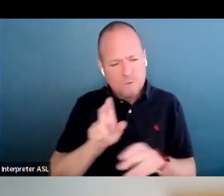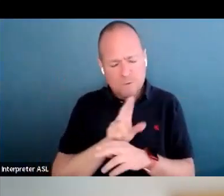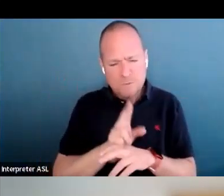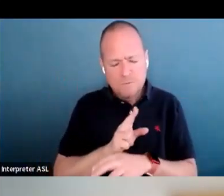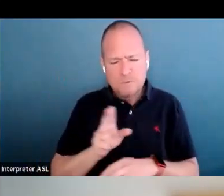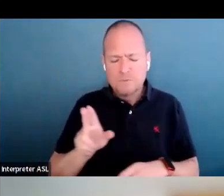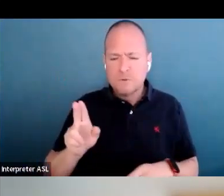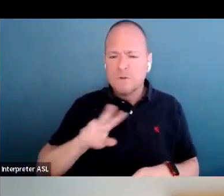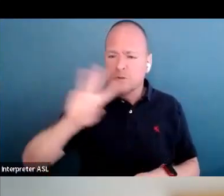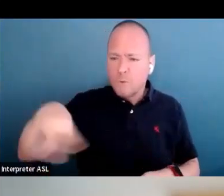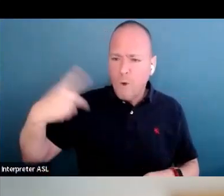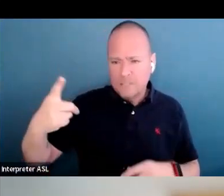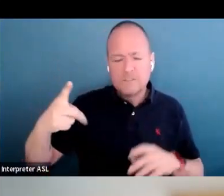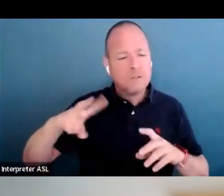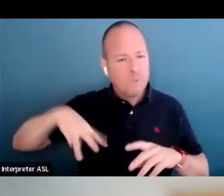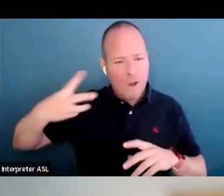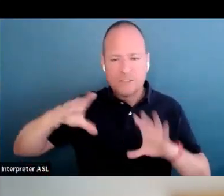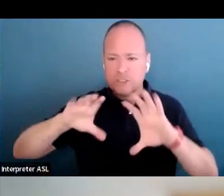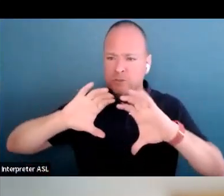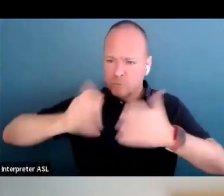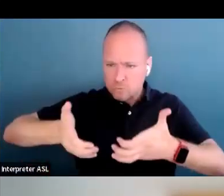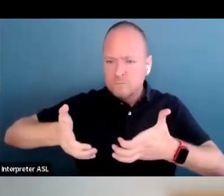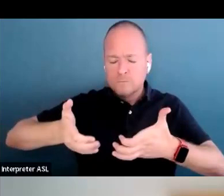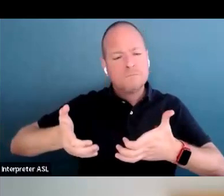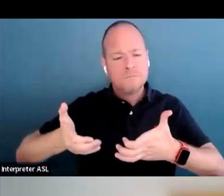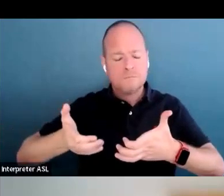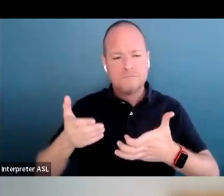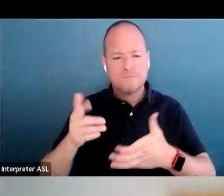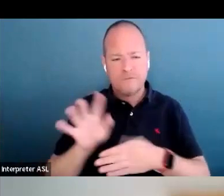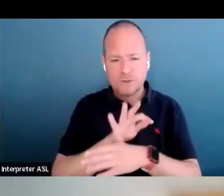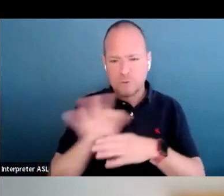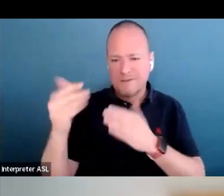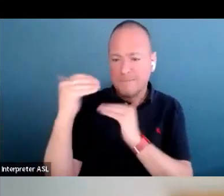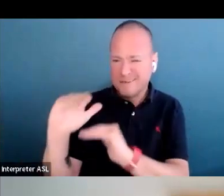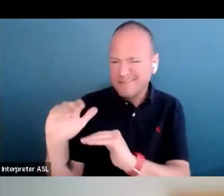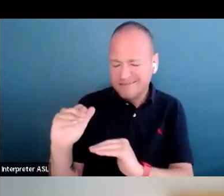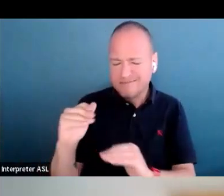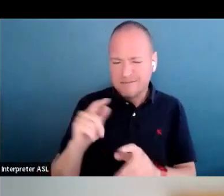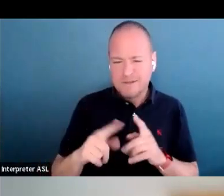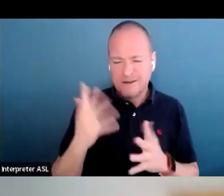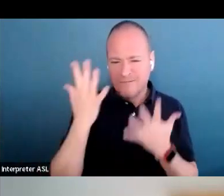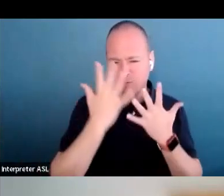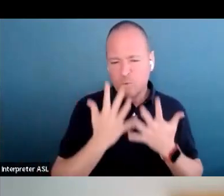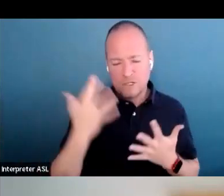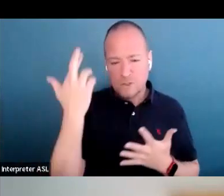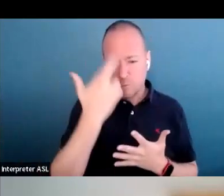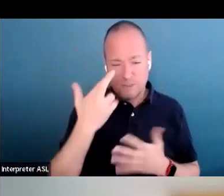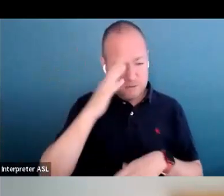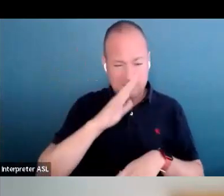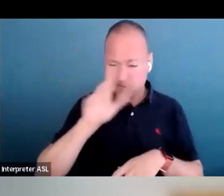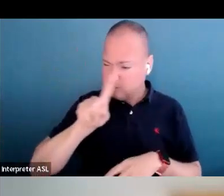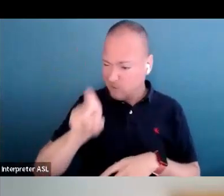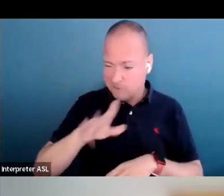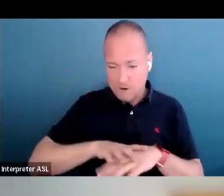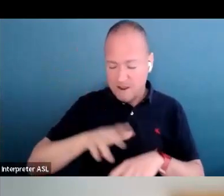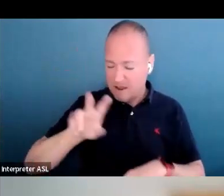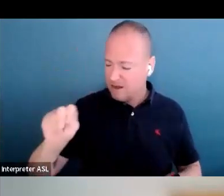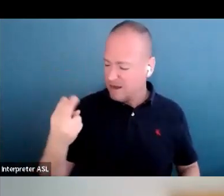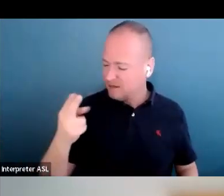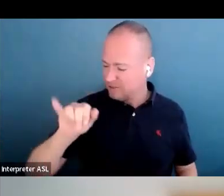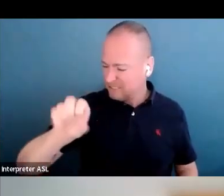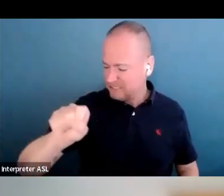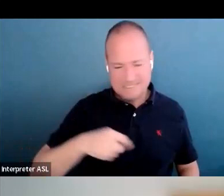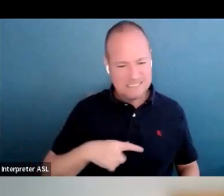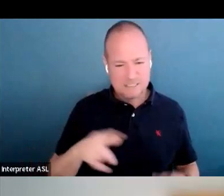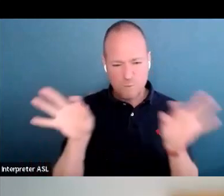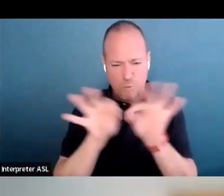Washington Group functional limitations. Unfortunately, the reason the question on the NHIS is useless for us is that the Washington